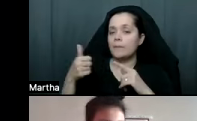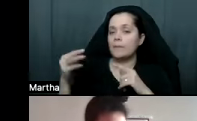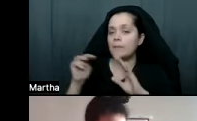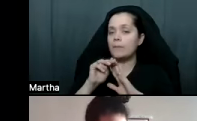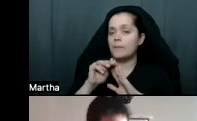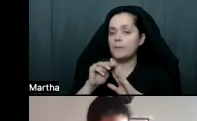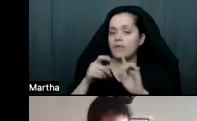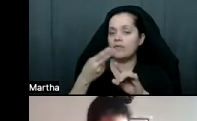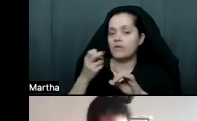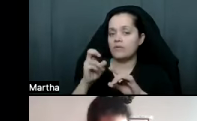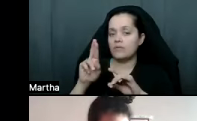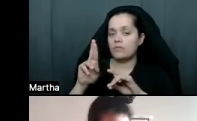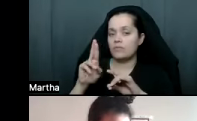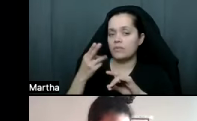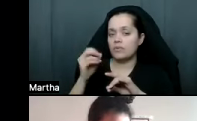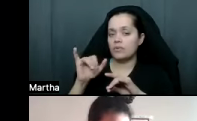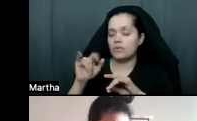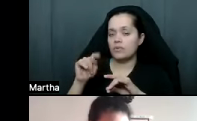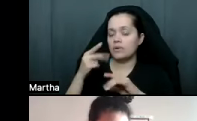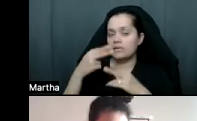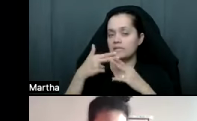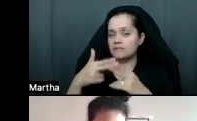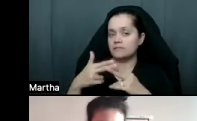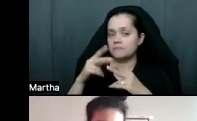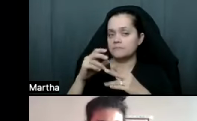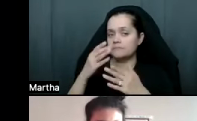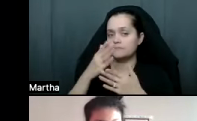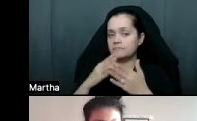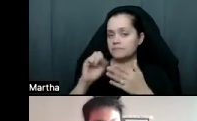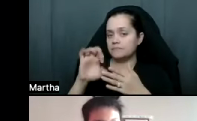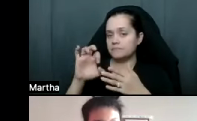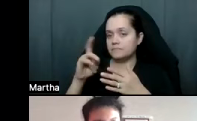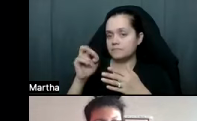along from Homer Hoyt, and he calls this the sector model.